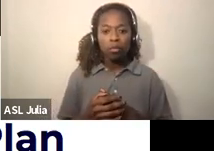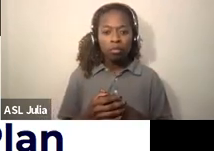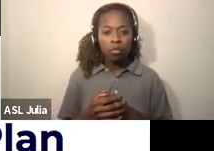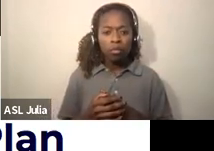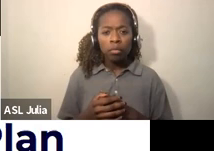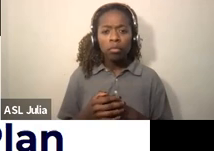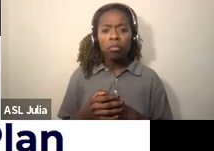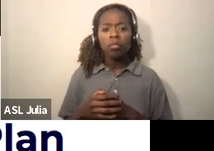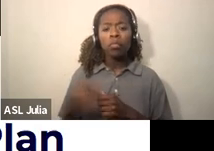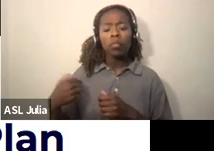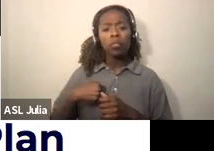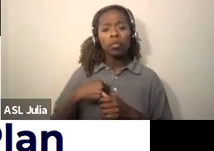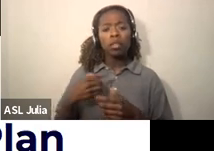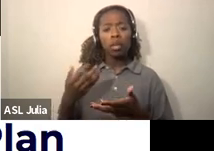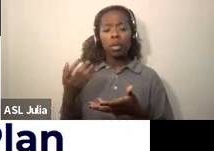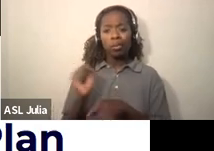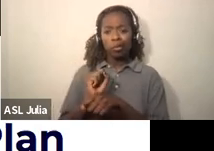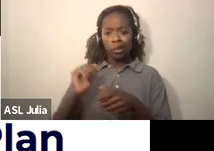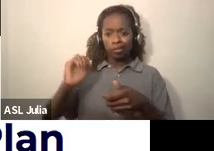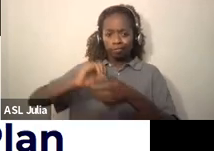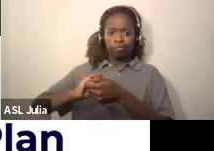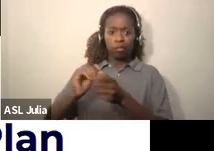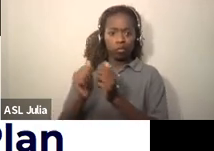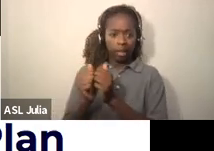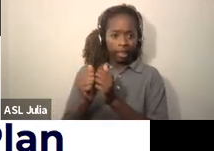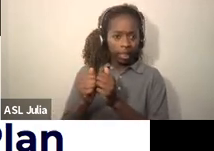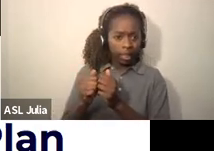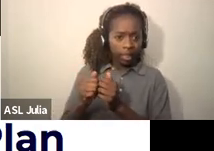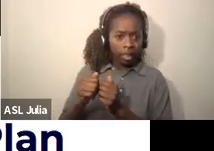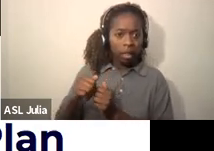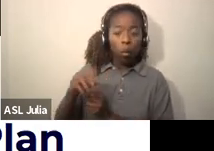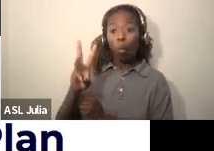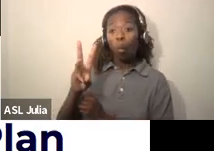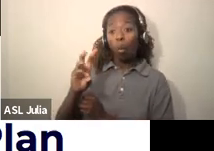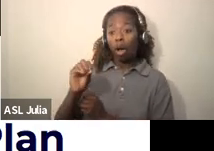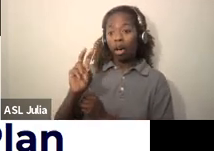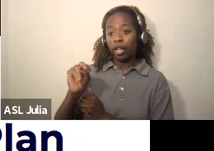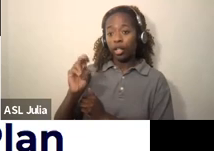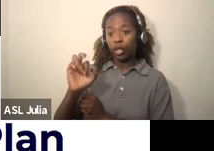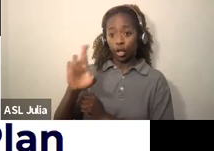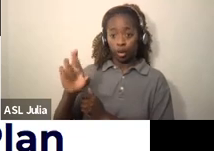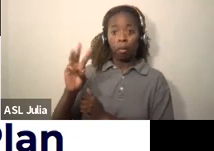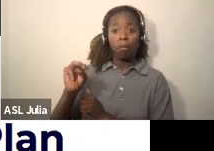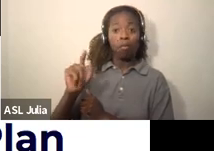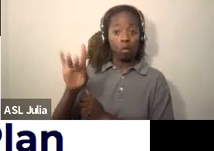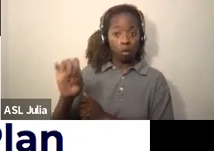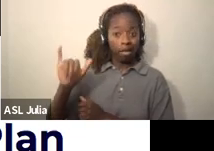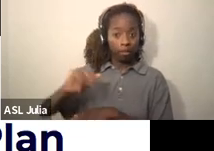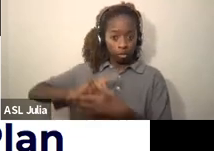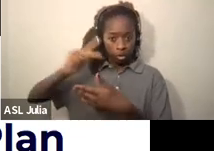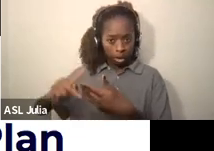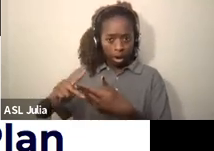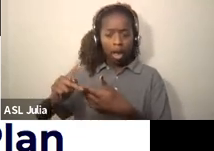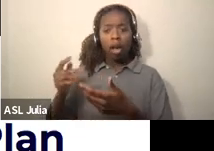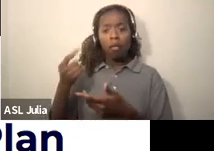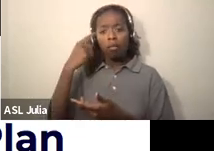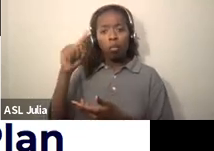children's and young adult authors to schools students have the opportunity to see themselves when experiencing the literature